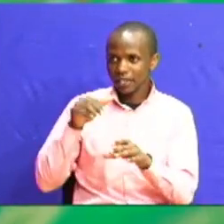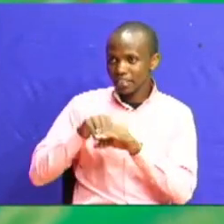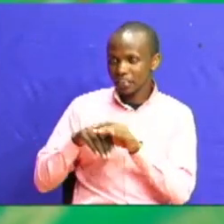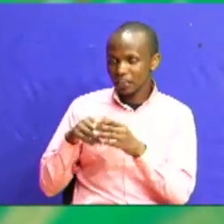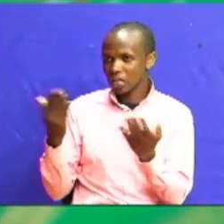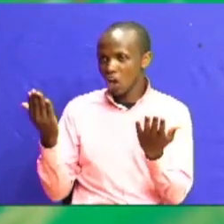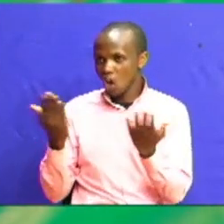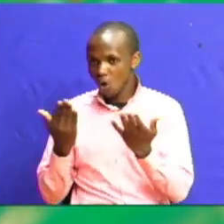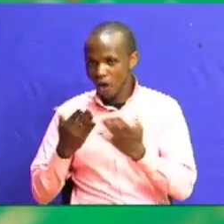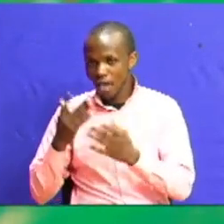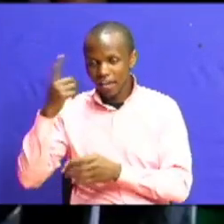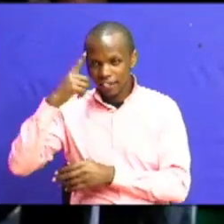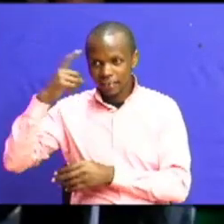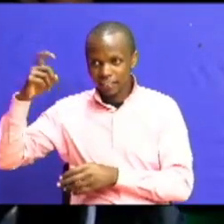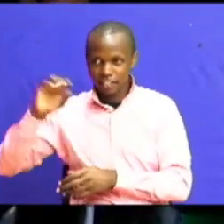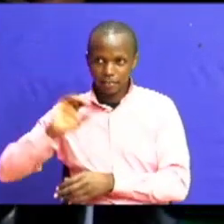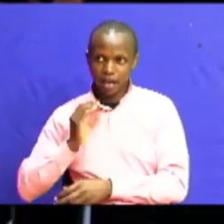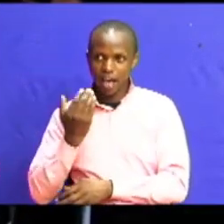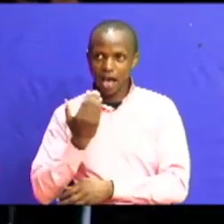in Ndoto Zetu.